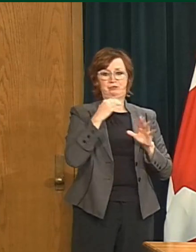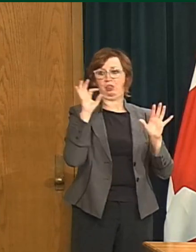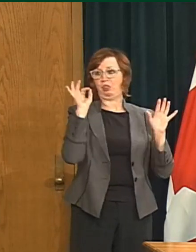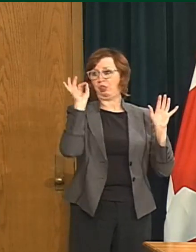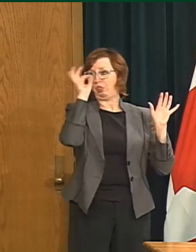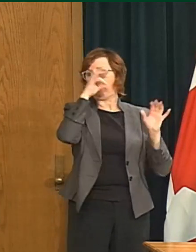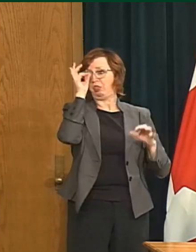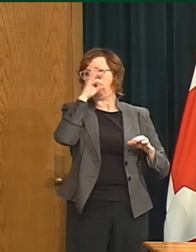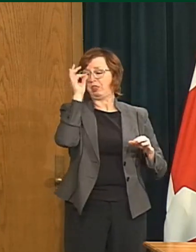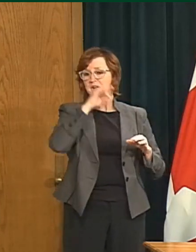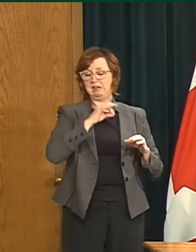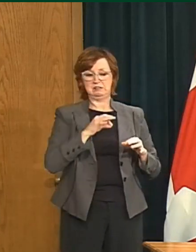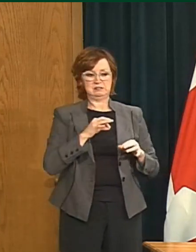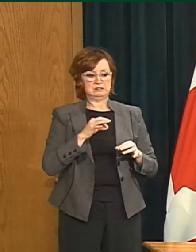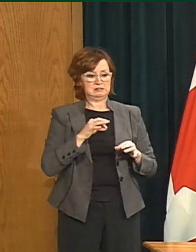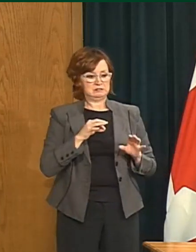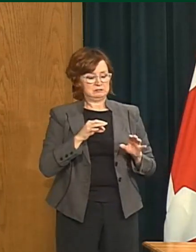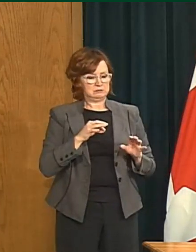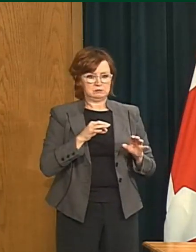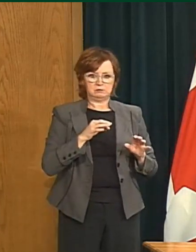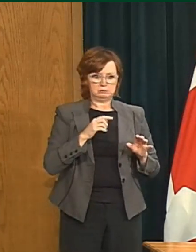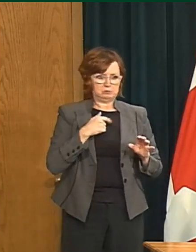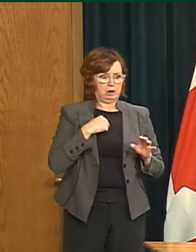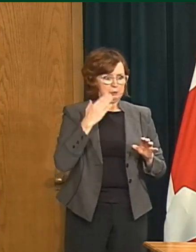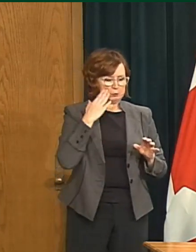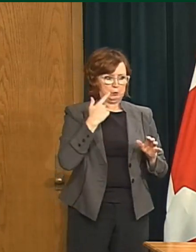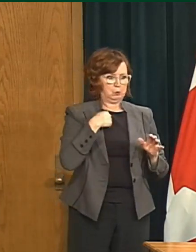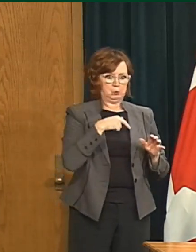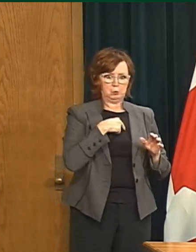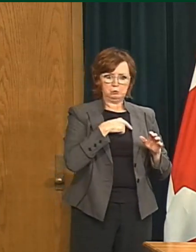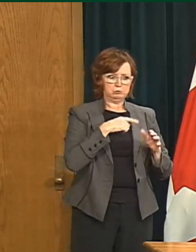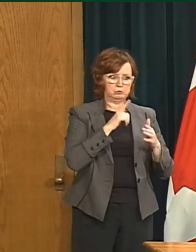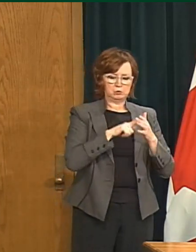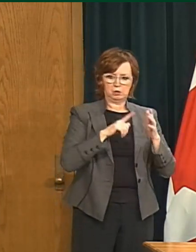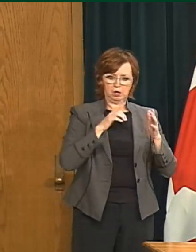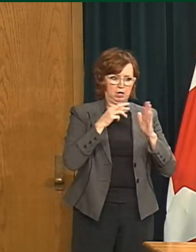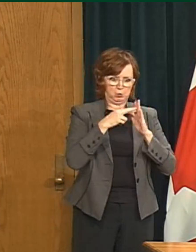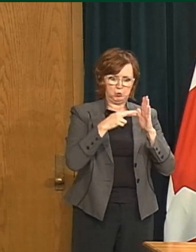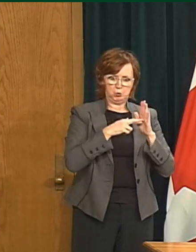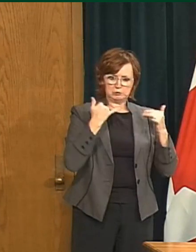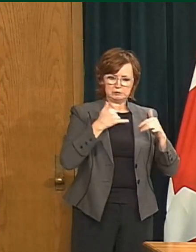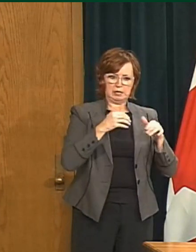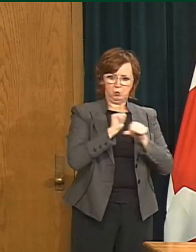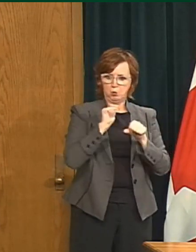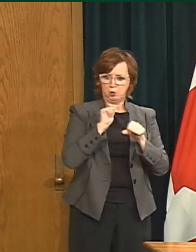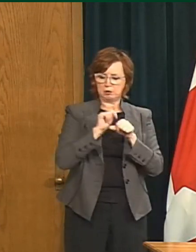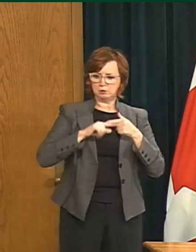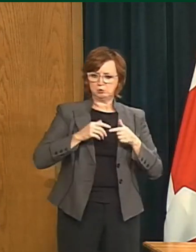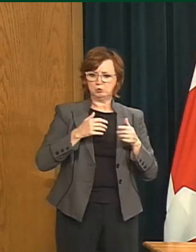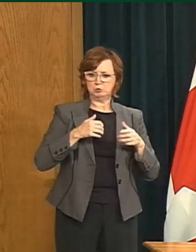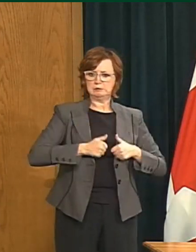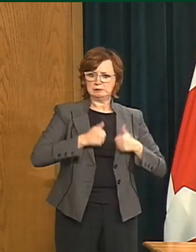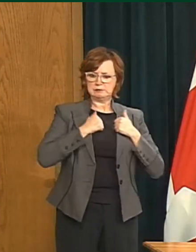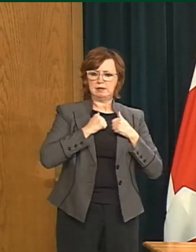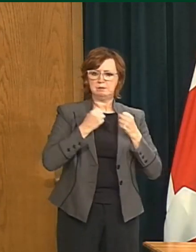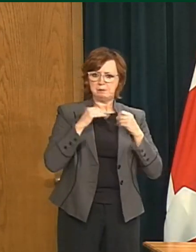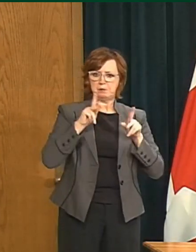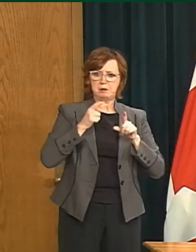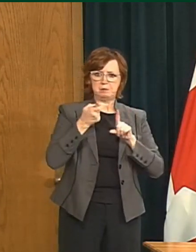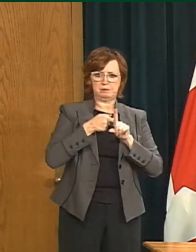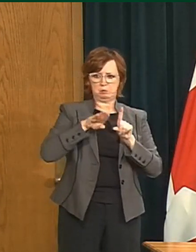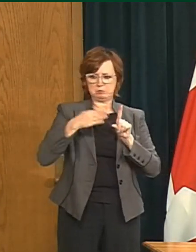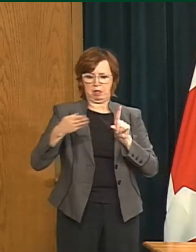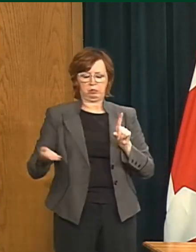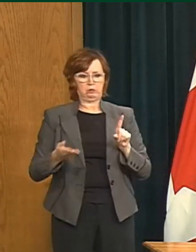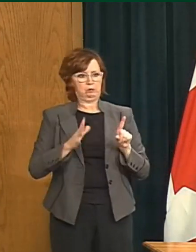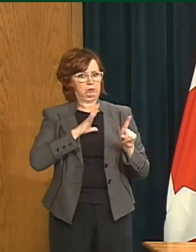and it's saving lives, and that is paramount. B, I understand that it has an impact on our economy, and